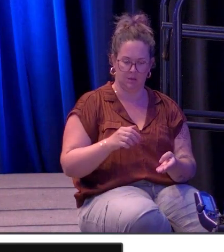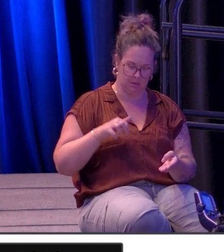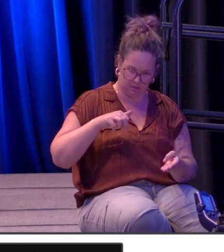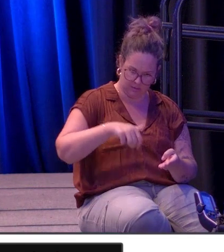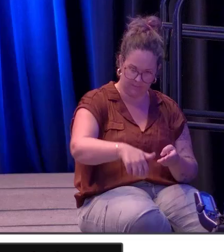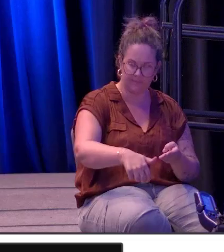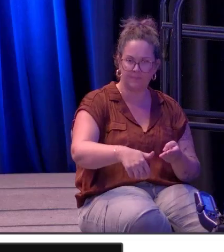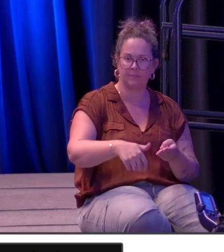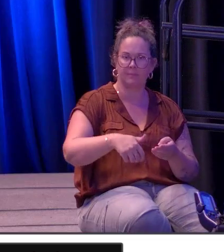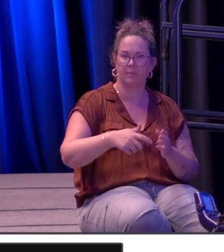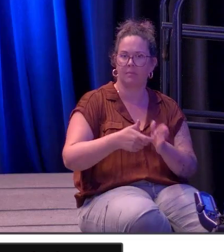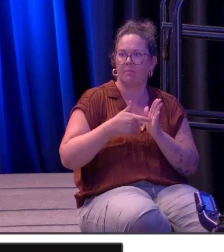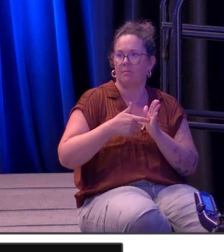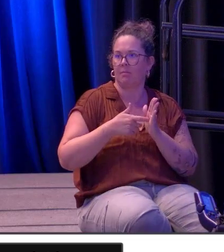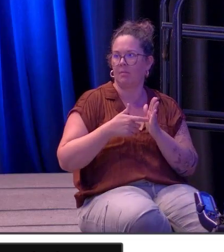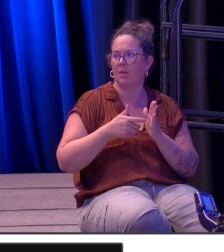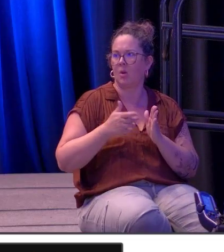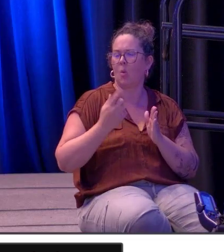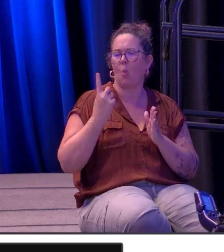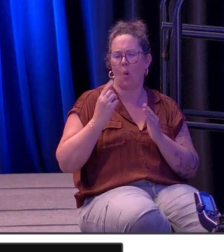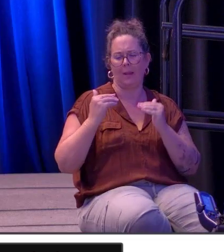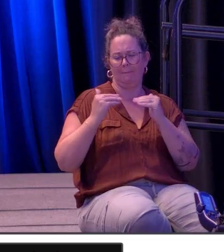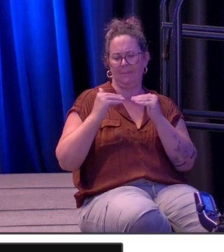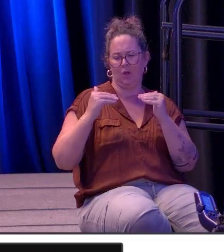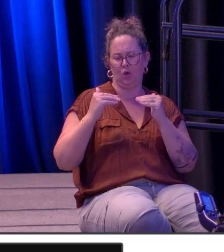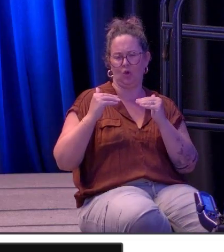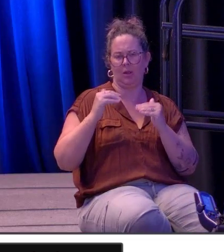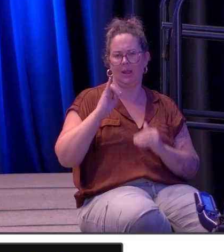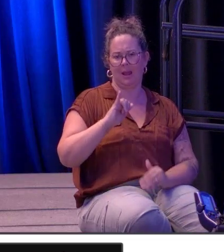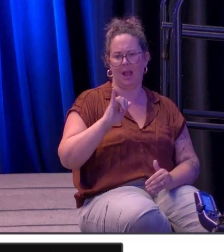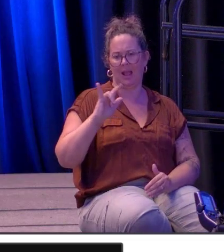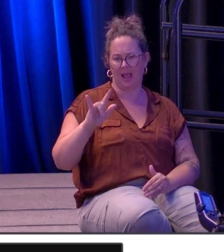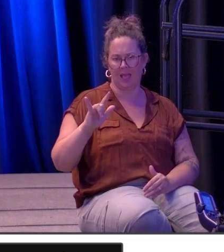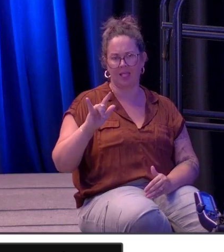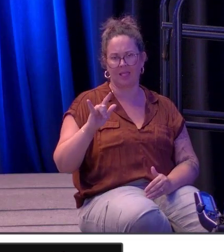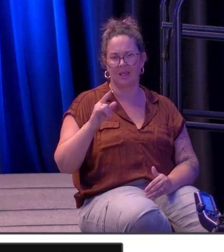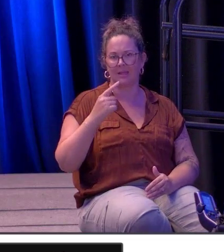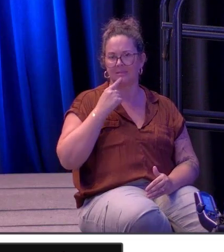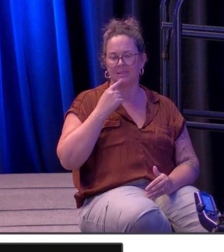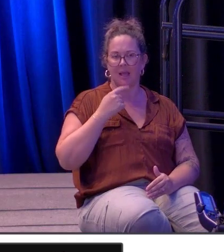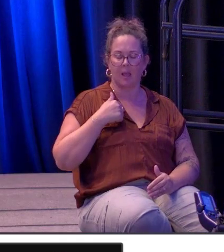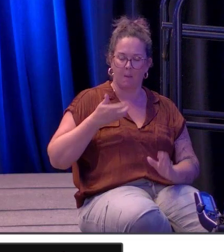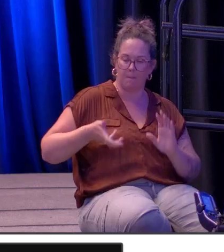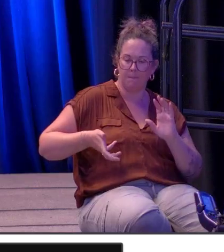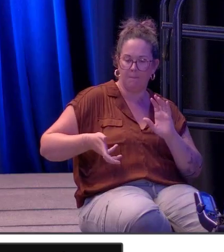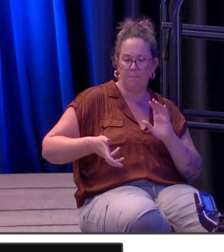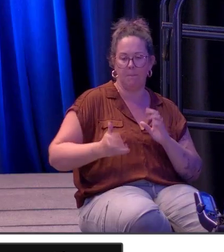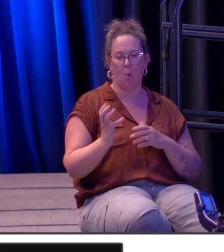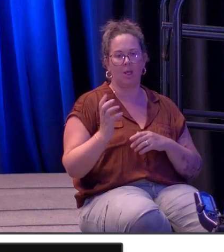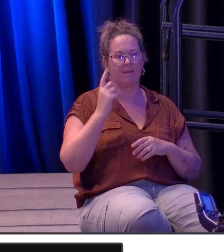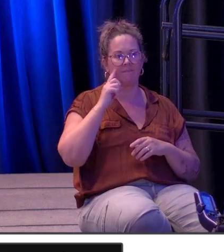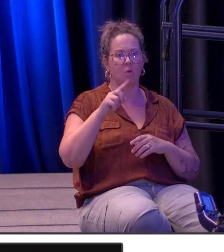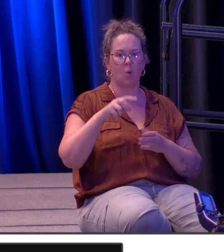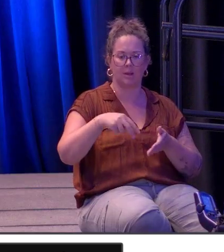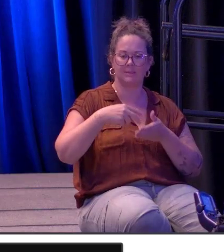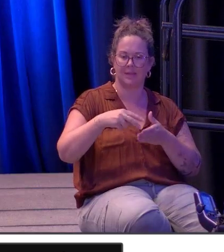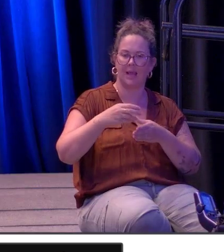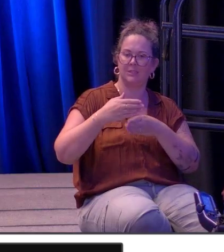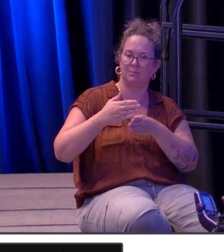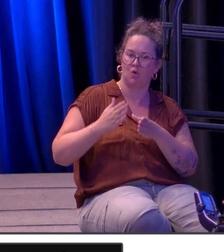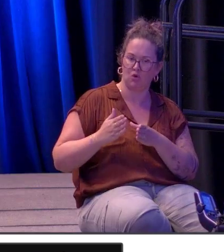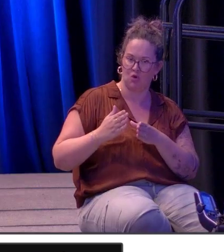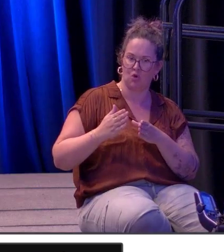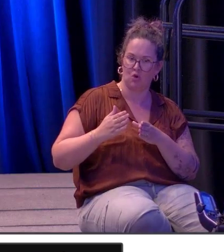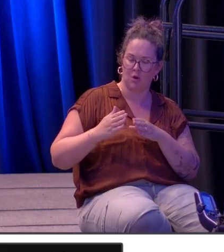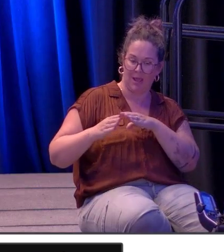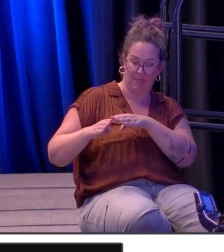used to refer to it at this venue that we went to as bowling for dance partners, because by the time he got to the bottom of the ramp, he